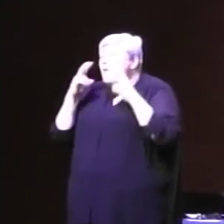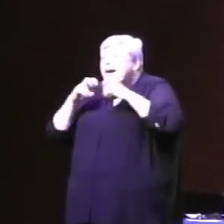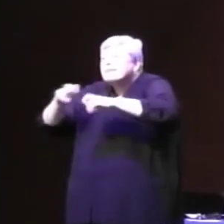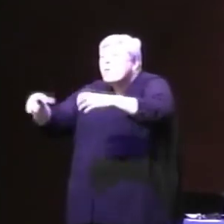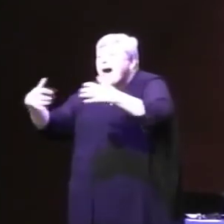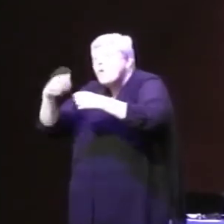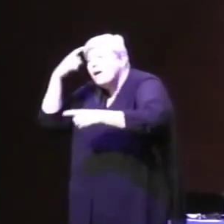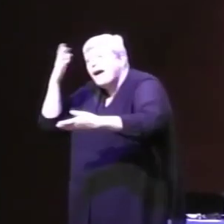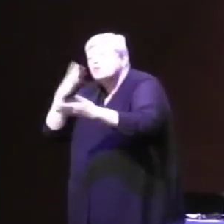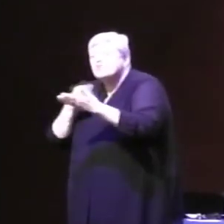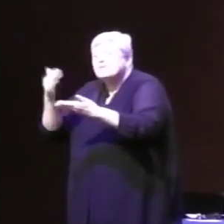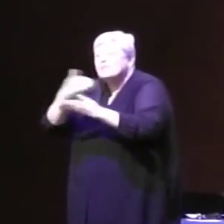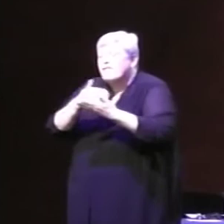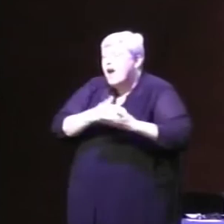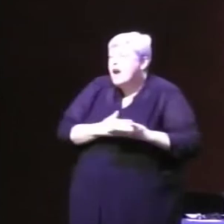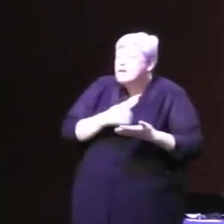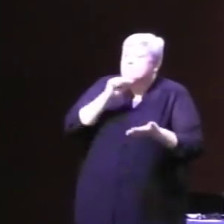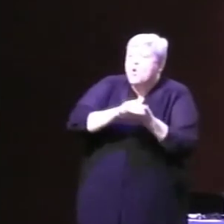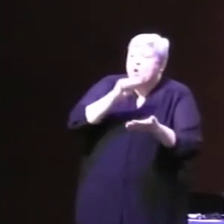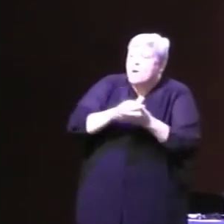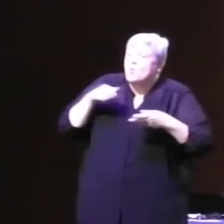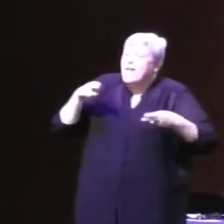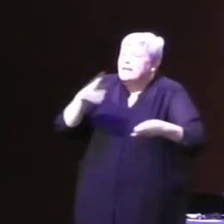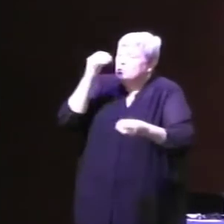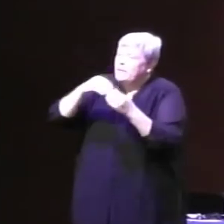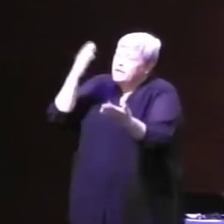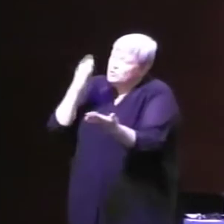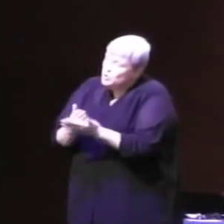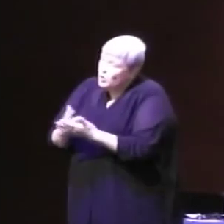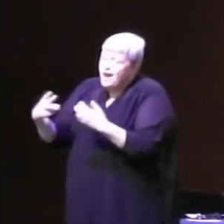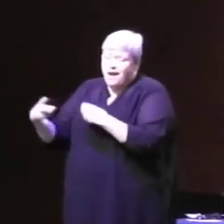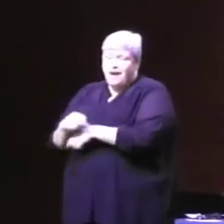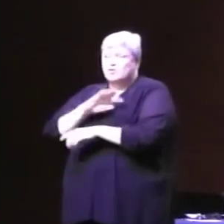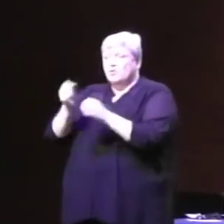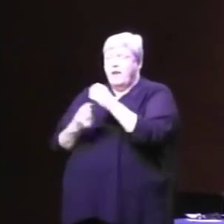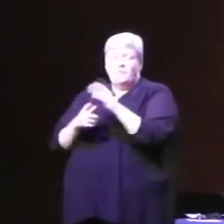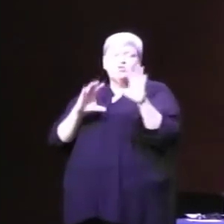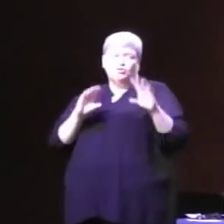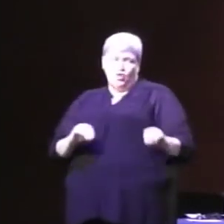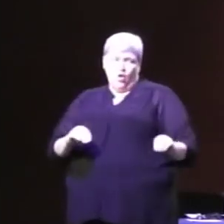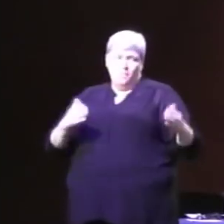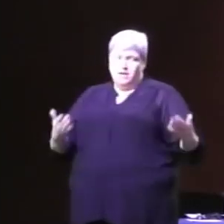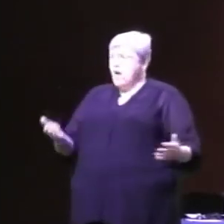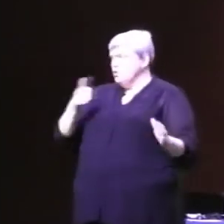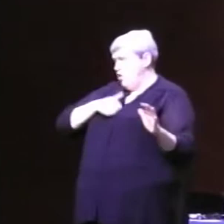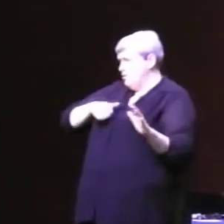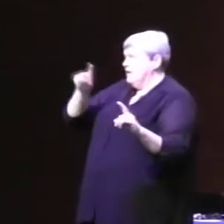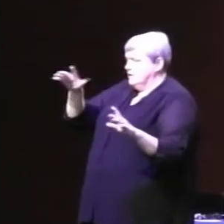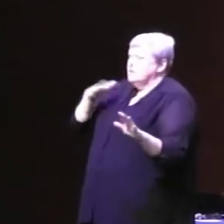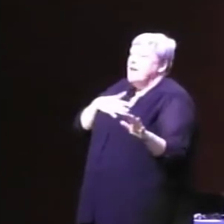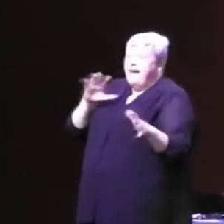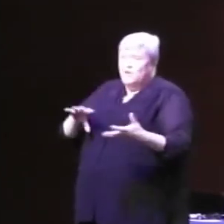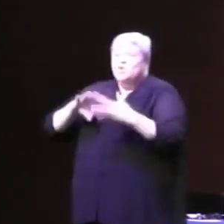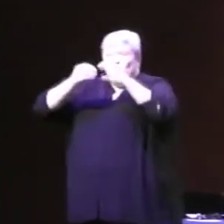can use reserves and underspends properly to ensure that cuts don't take Delegate, place. Delegate, can you wind up? Yeah, sorry. Right, we need to be